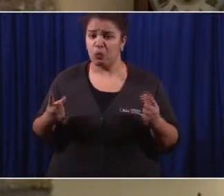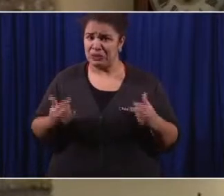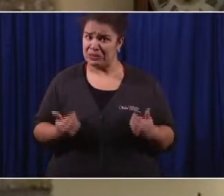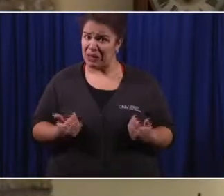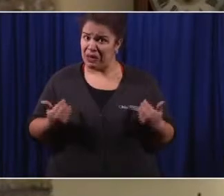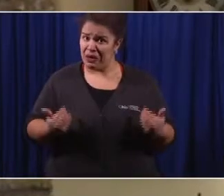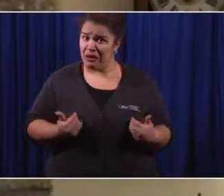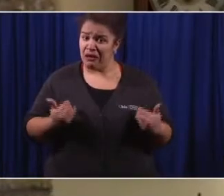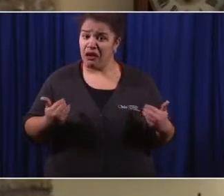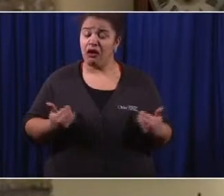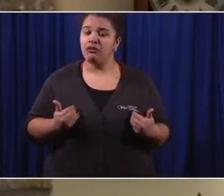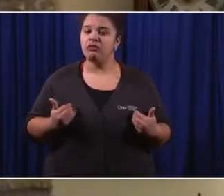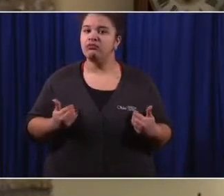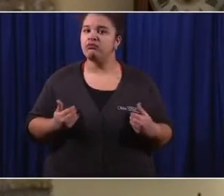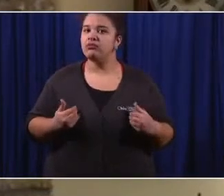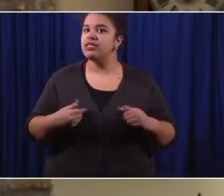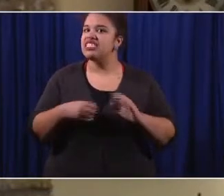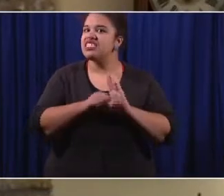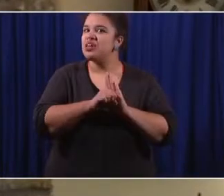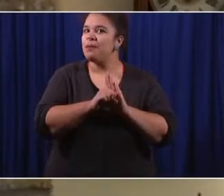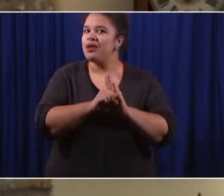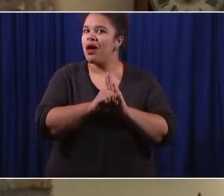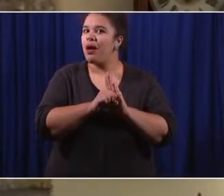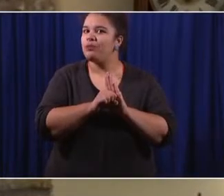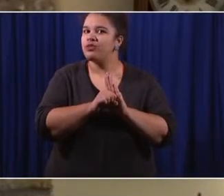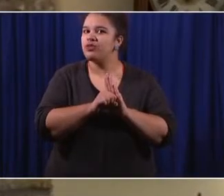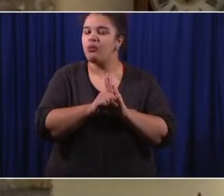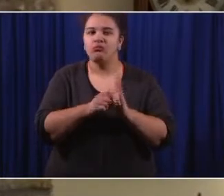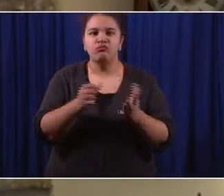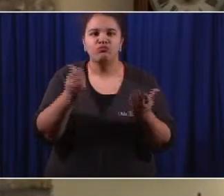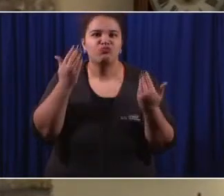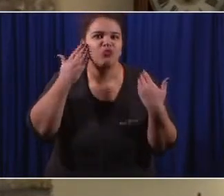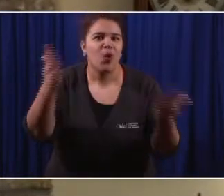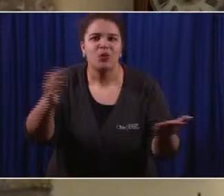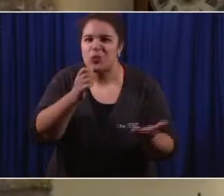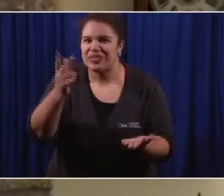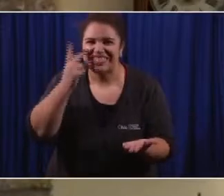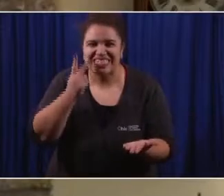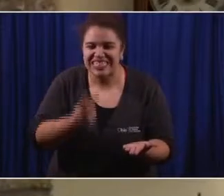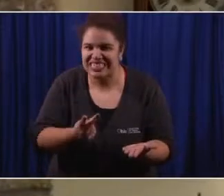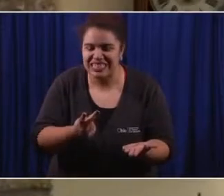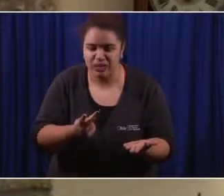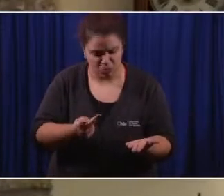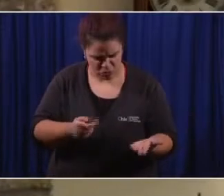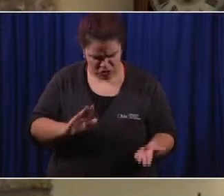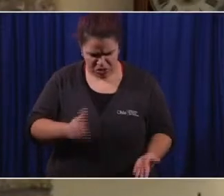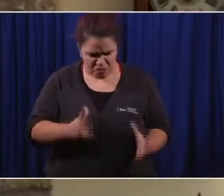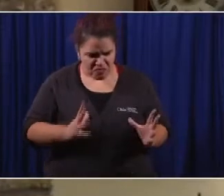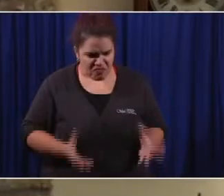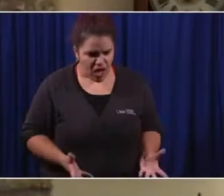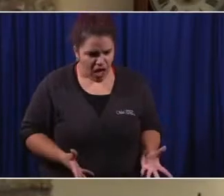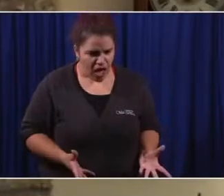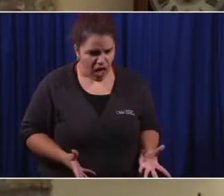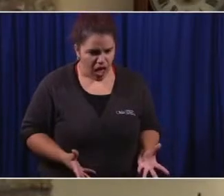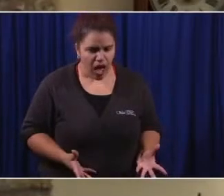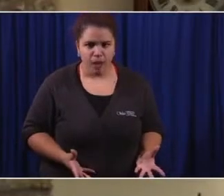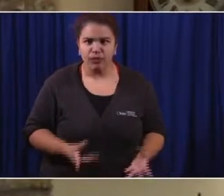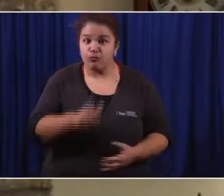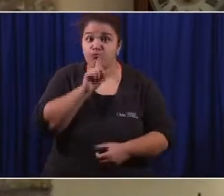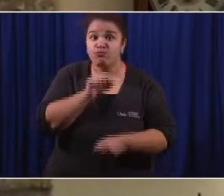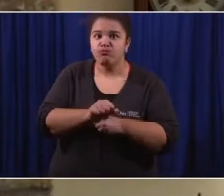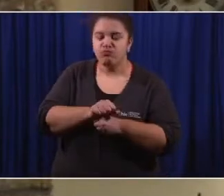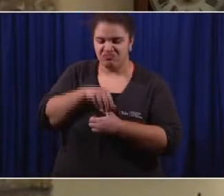many times they don't show the symptoms. Many times if they do show symptoms, they're not very serious